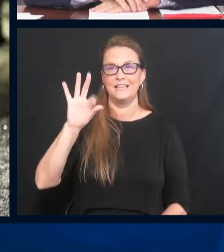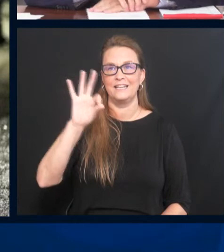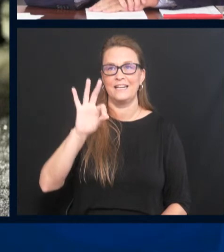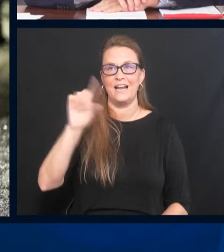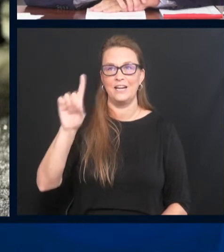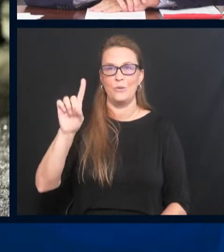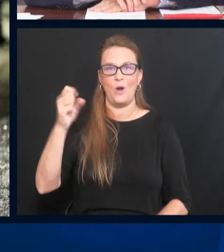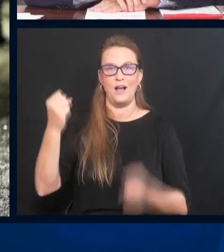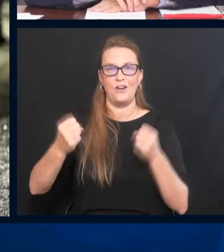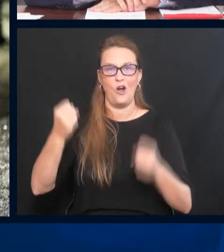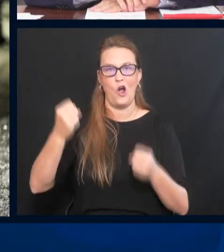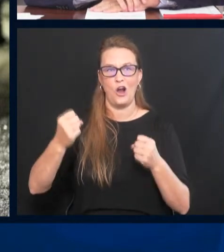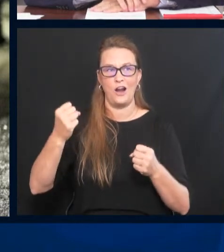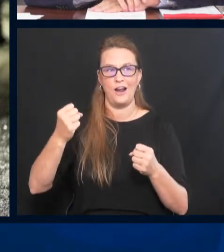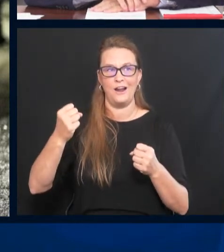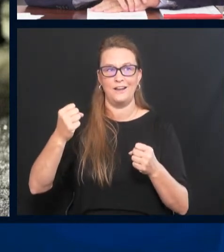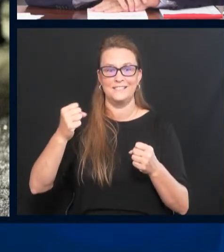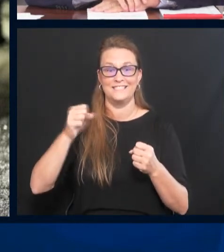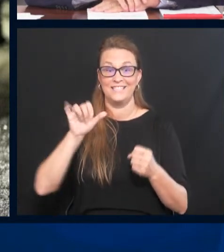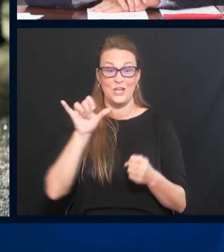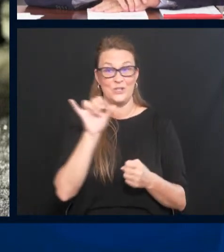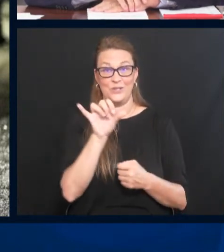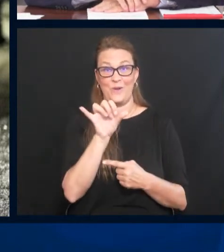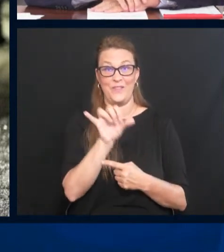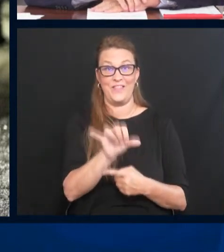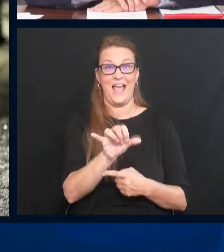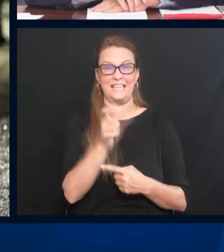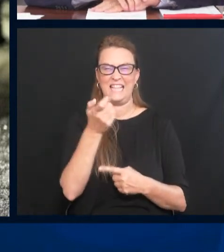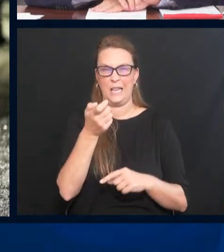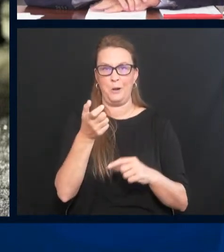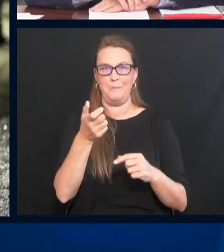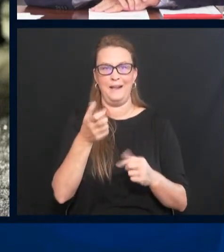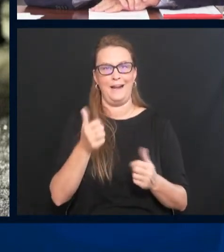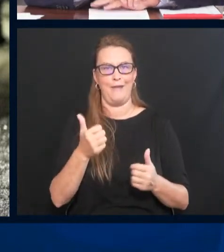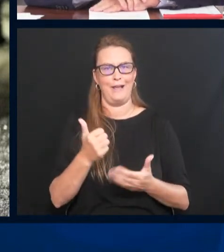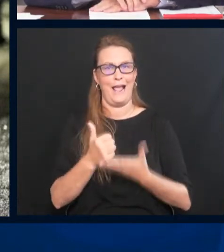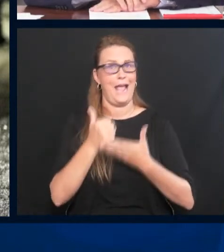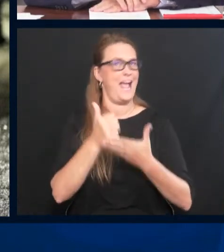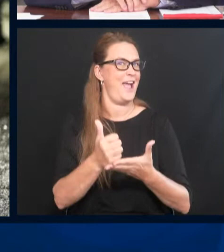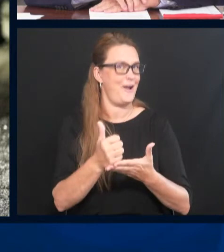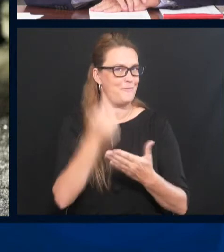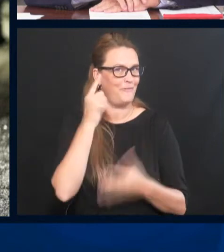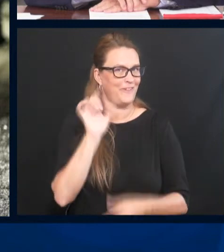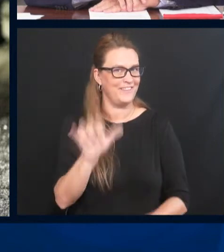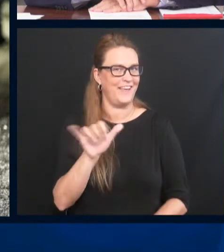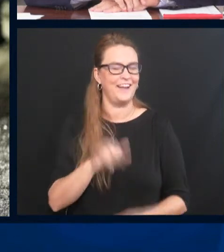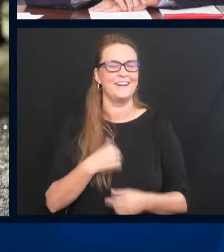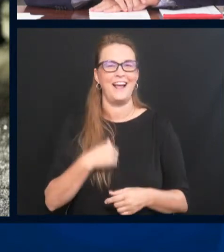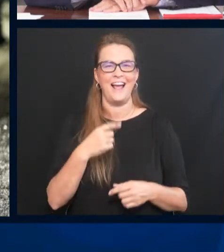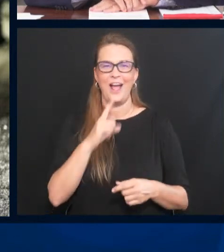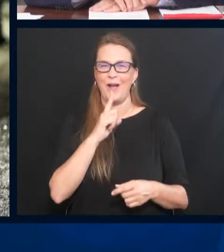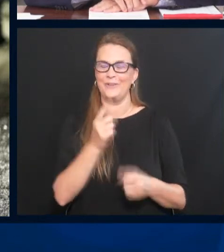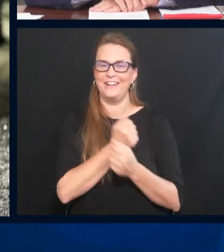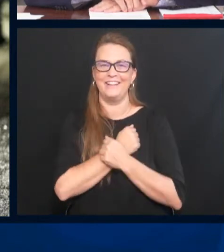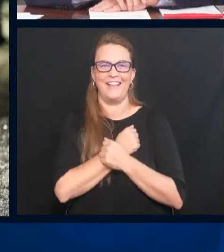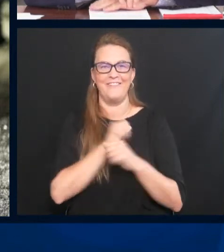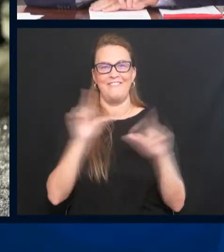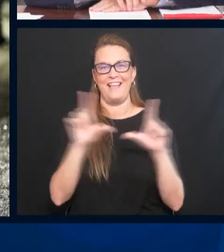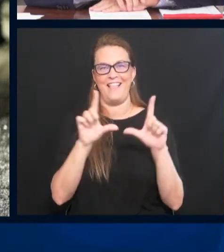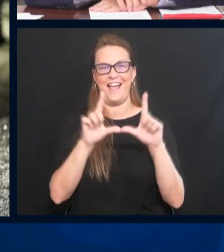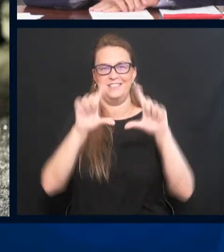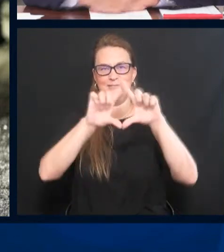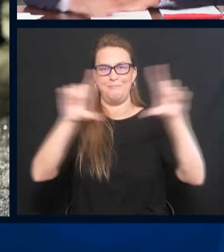1991 car and everything. So this is a little bit of an upgrade from that, and I love the license plate, but that's